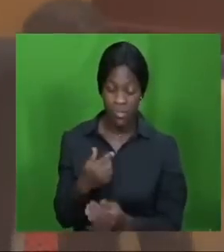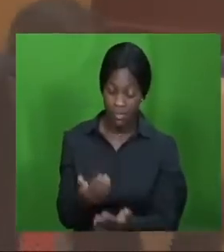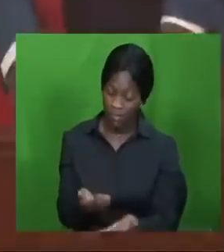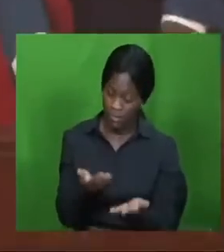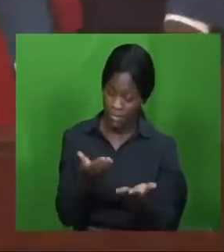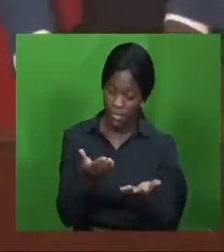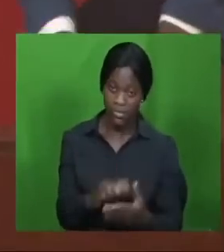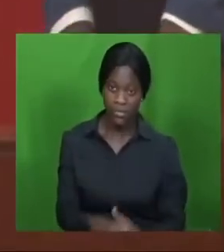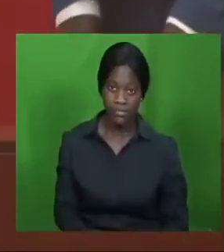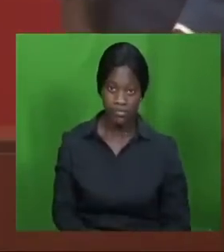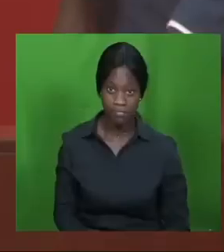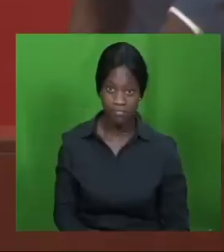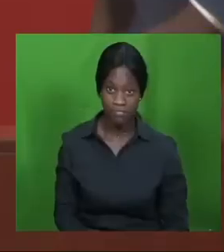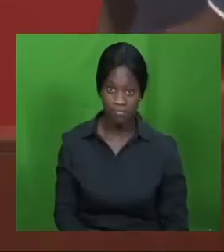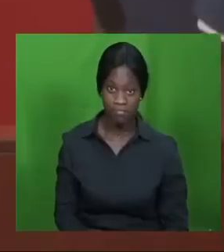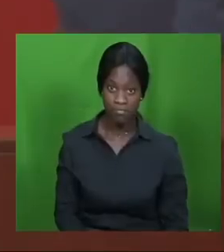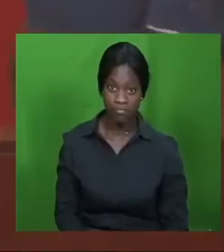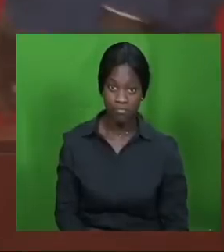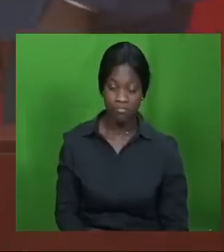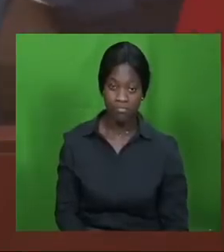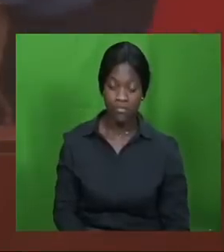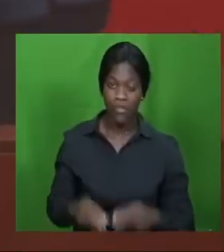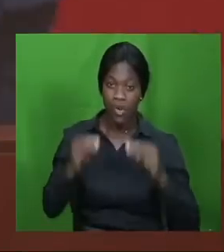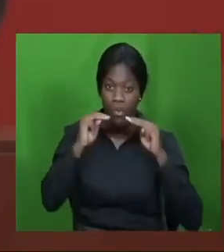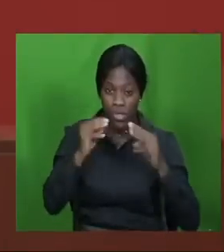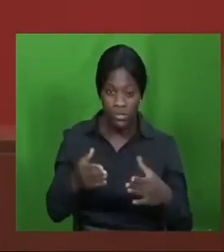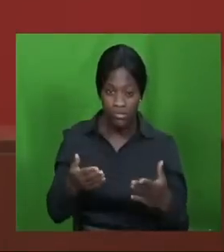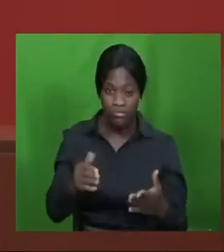Motion moved. Any seconder?